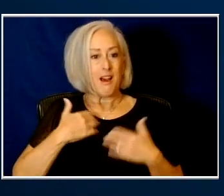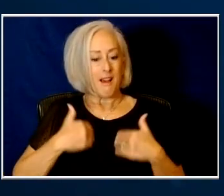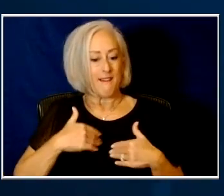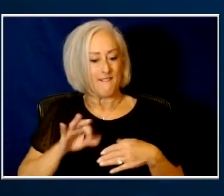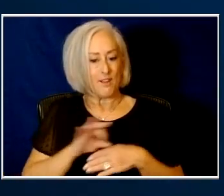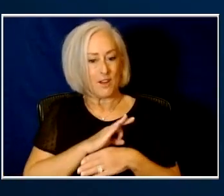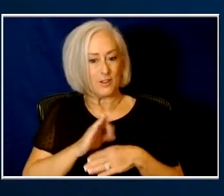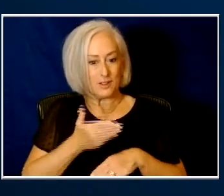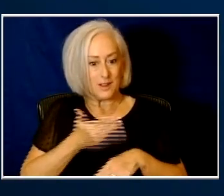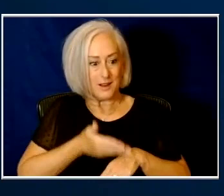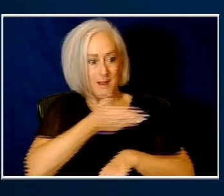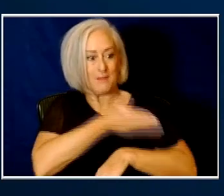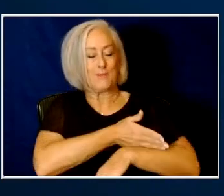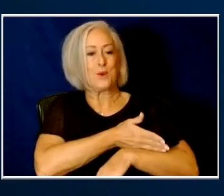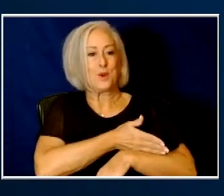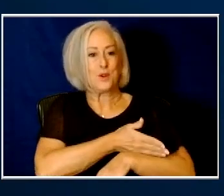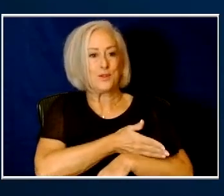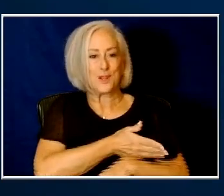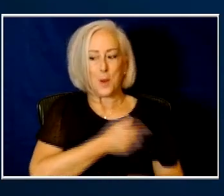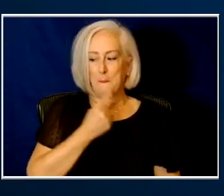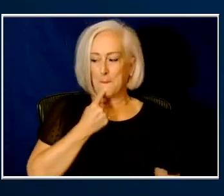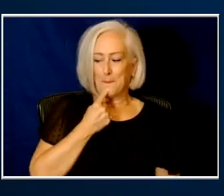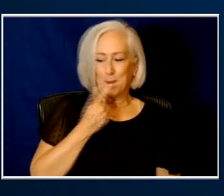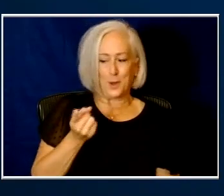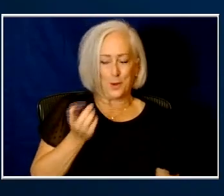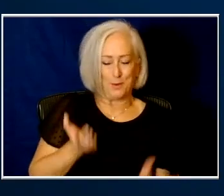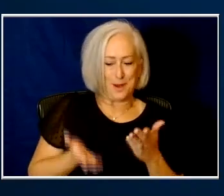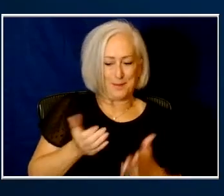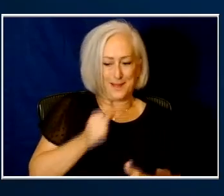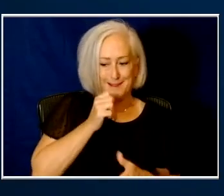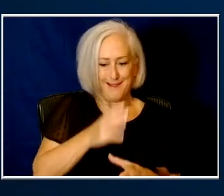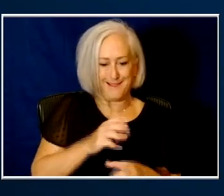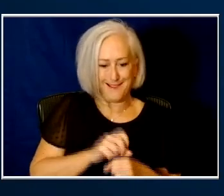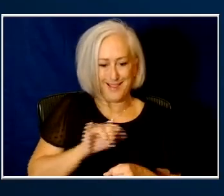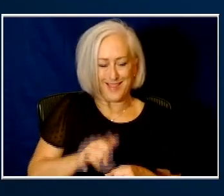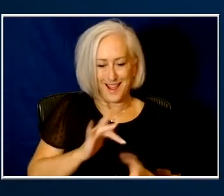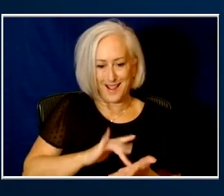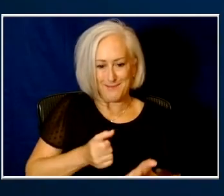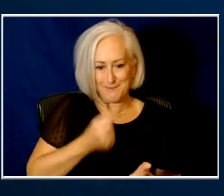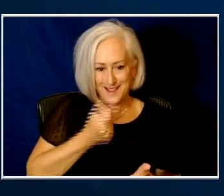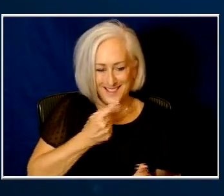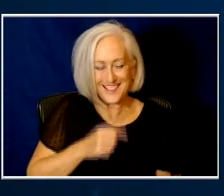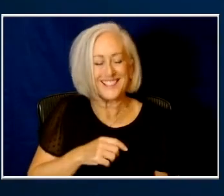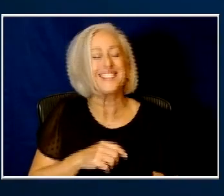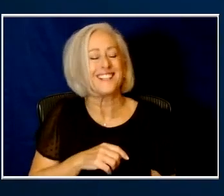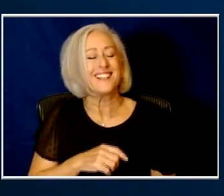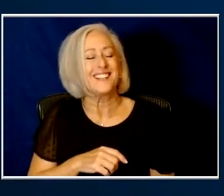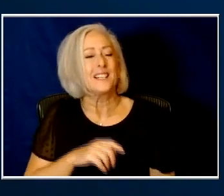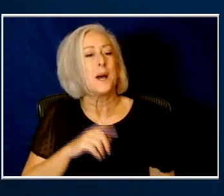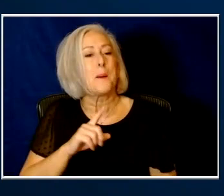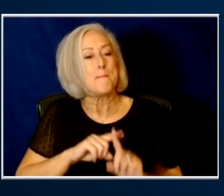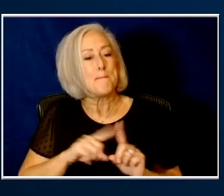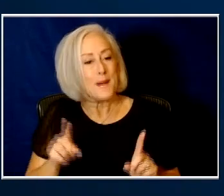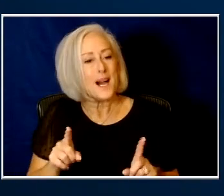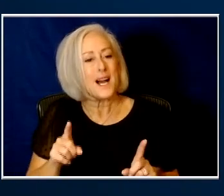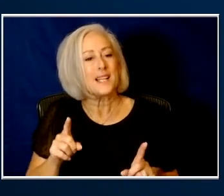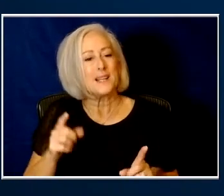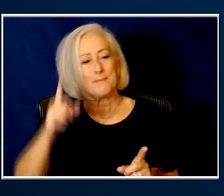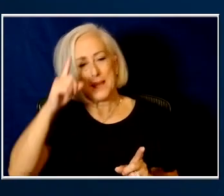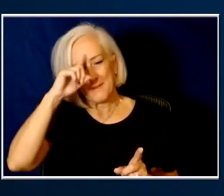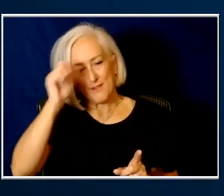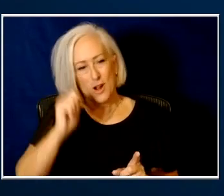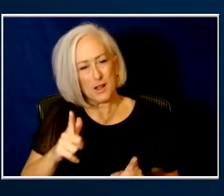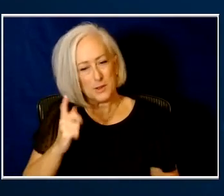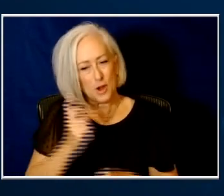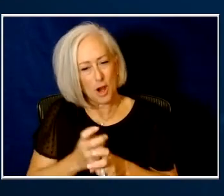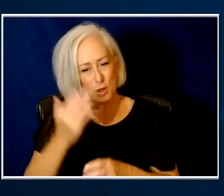But when it's a little more subtle, it's harder to tell, I think. But still, this is really big news, and it feels like it's big news for two reasons. First of